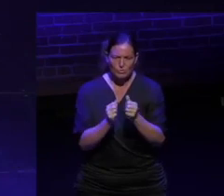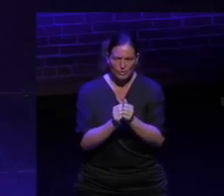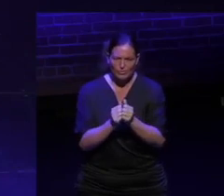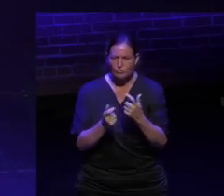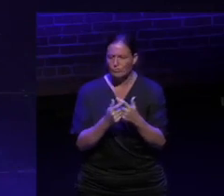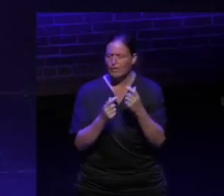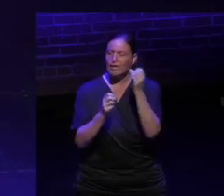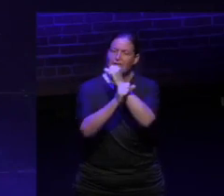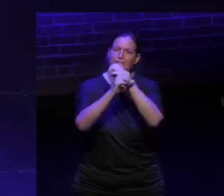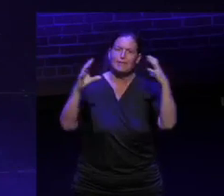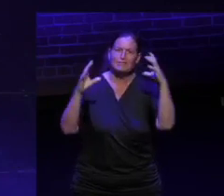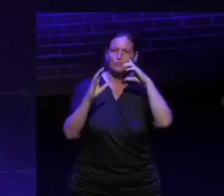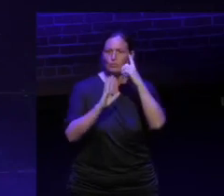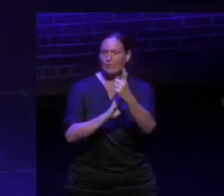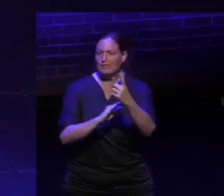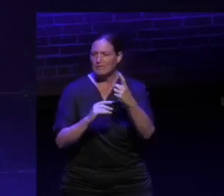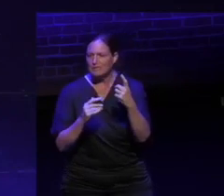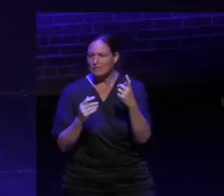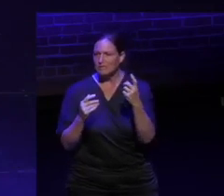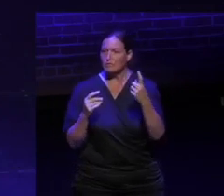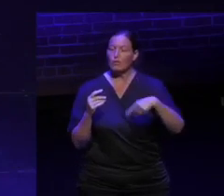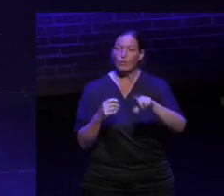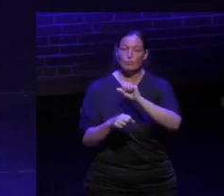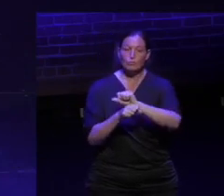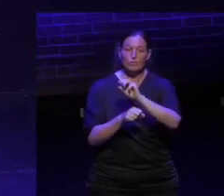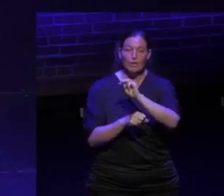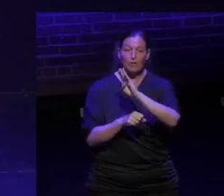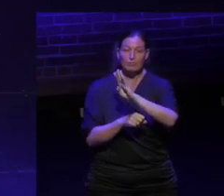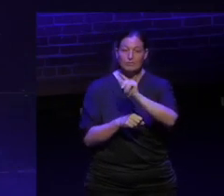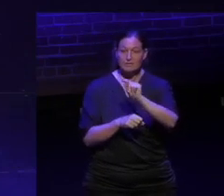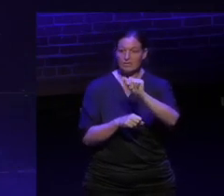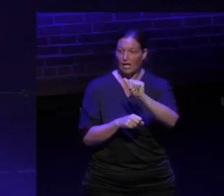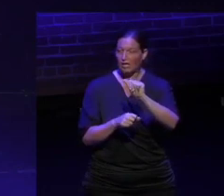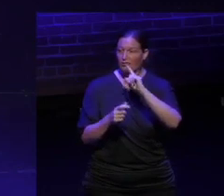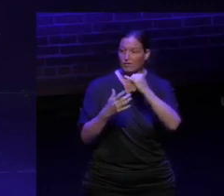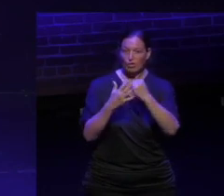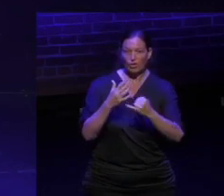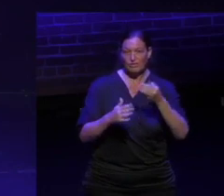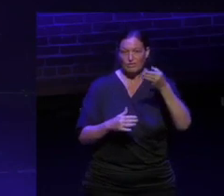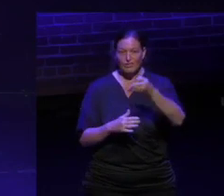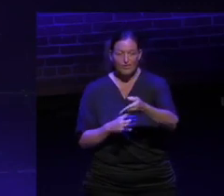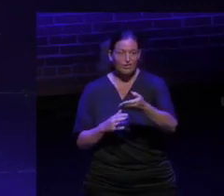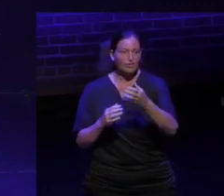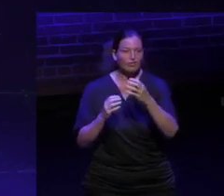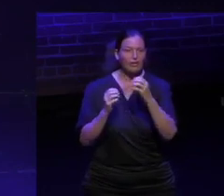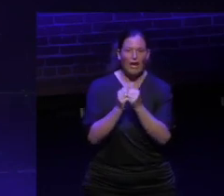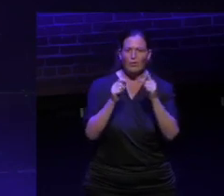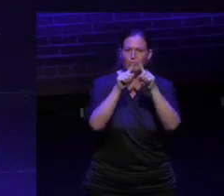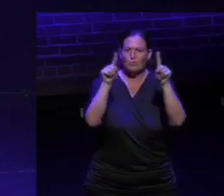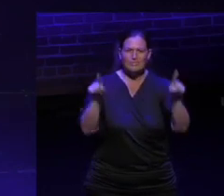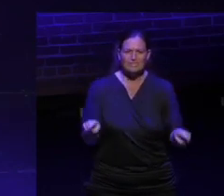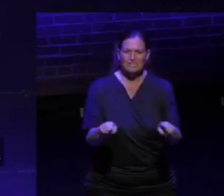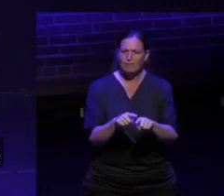Like, imagine for a minute if the folks who worked at the MBTA, if we had artists embedded in how we thought about the wayfinding signage. I'm not